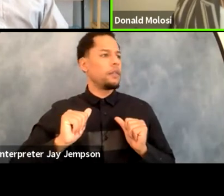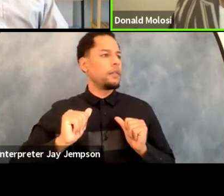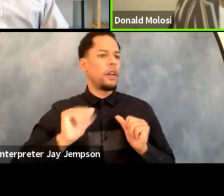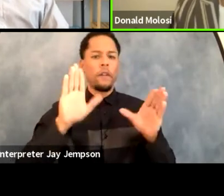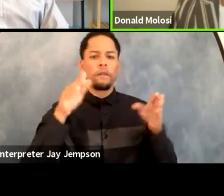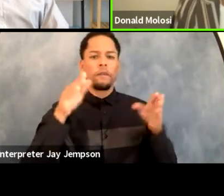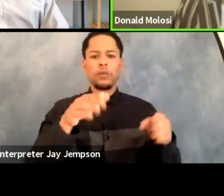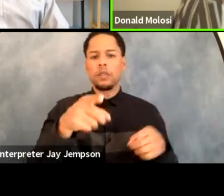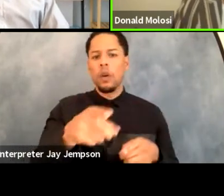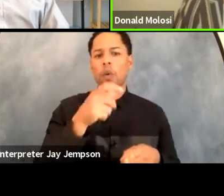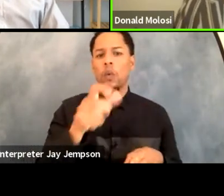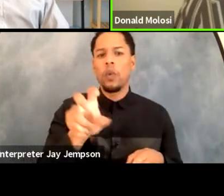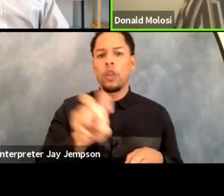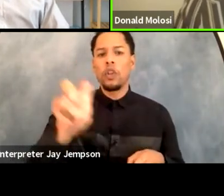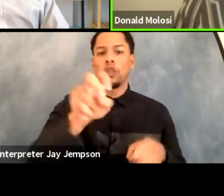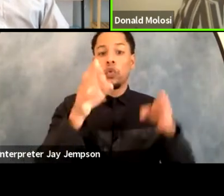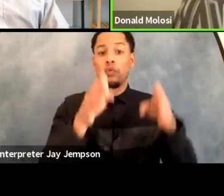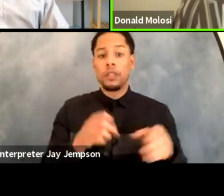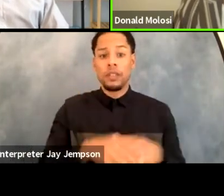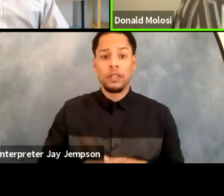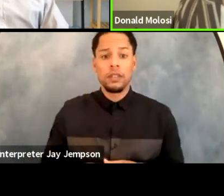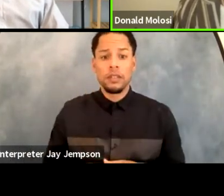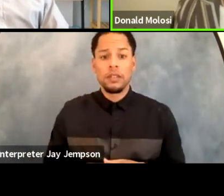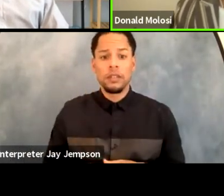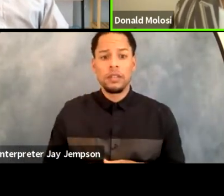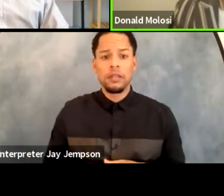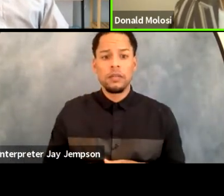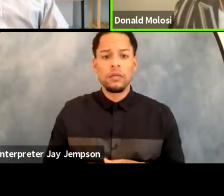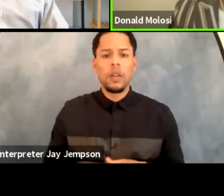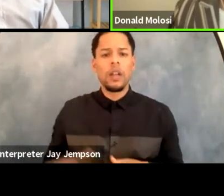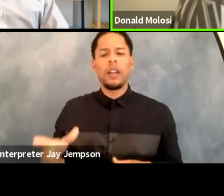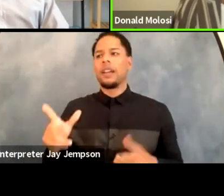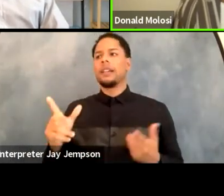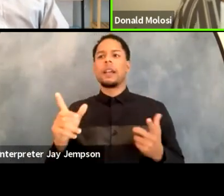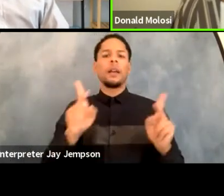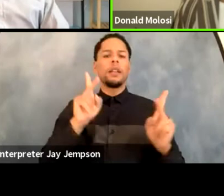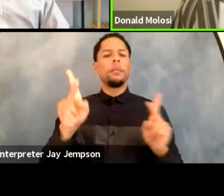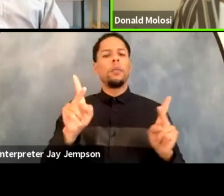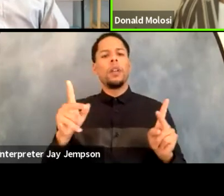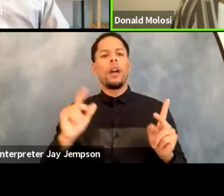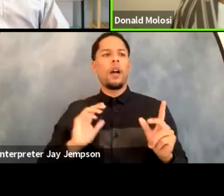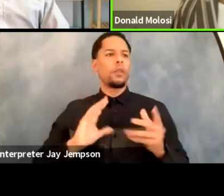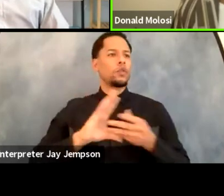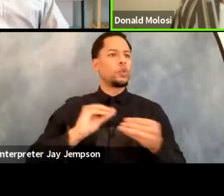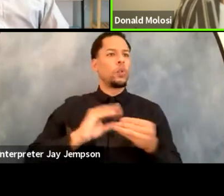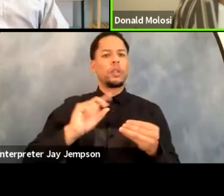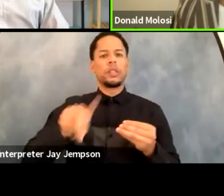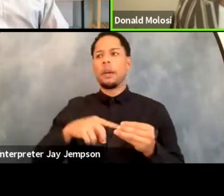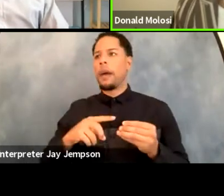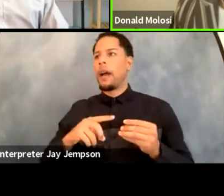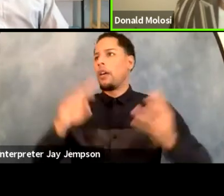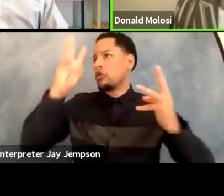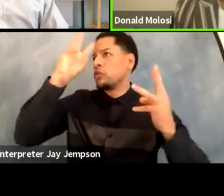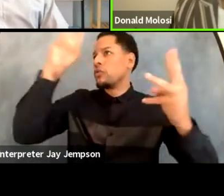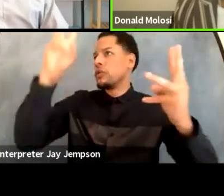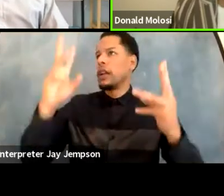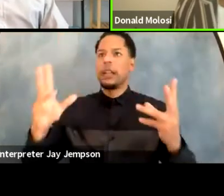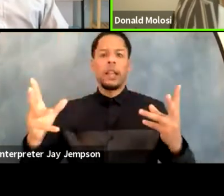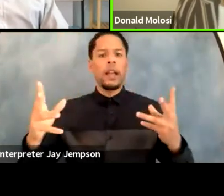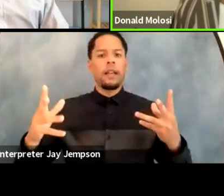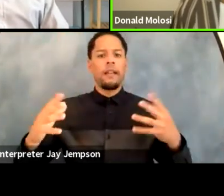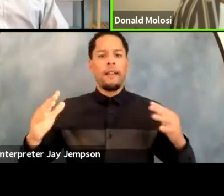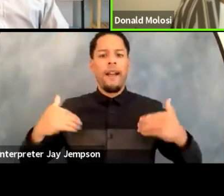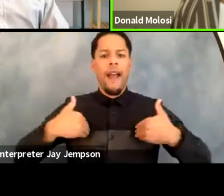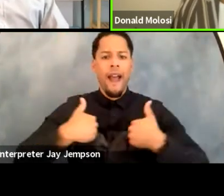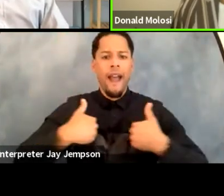to gawk at animals and see us dancing in animal skin? Those kind of very reductive expectations of